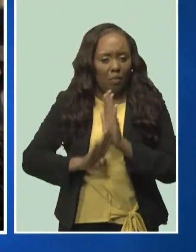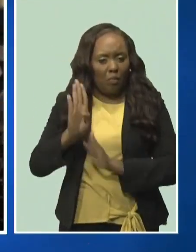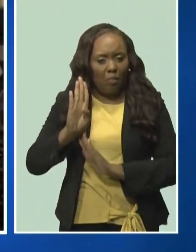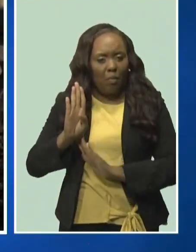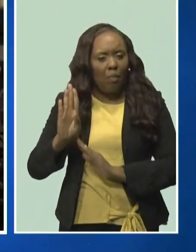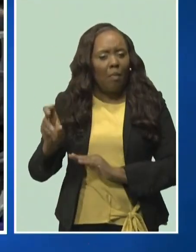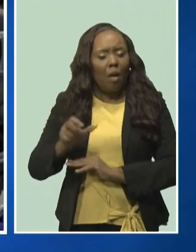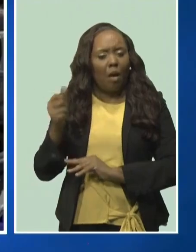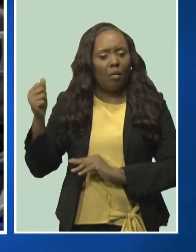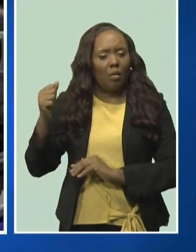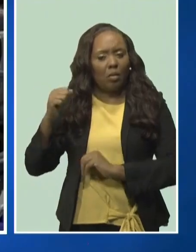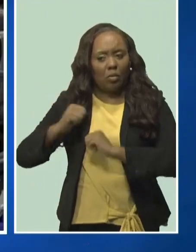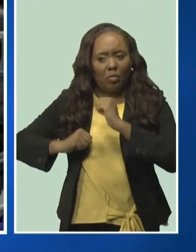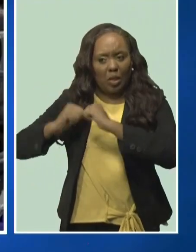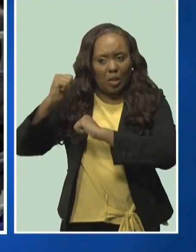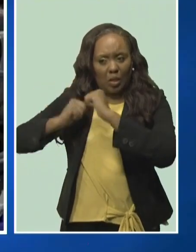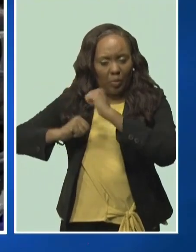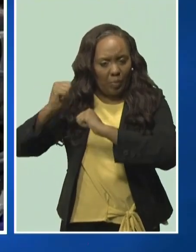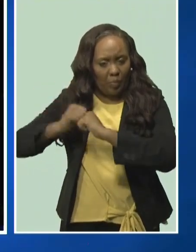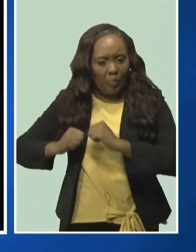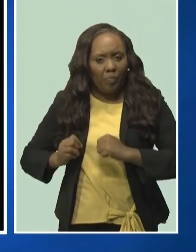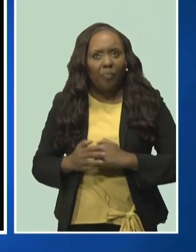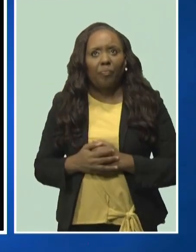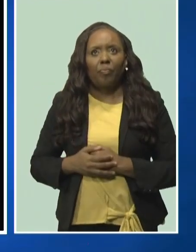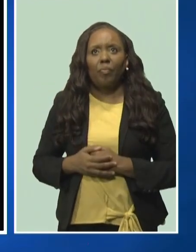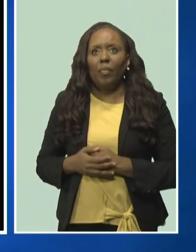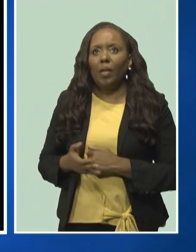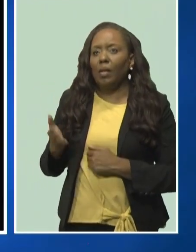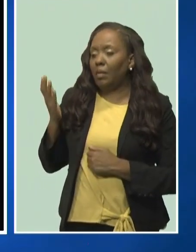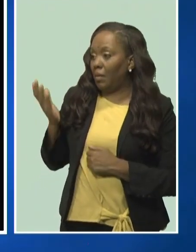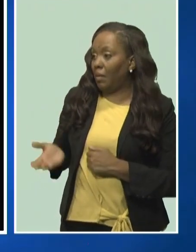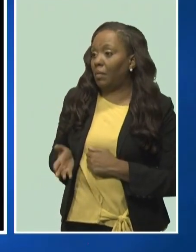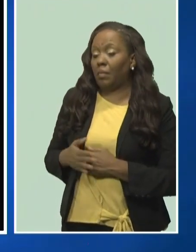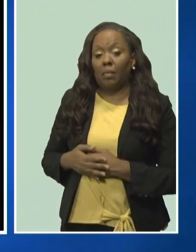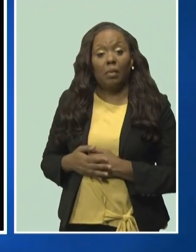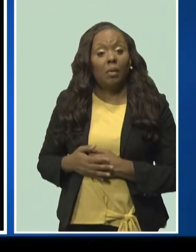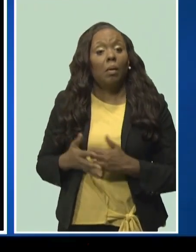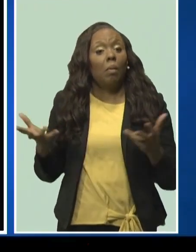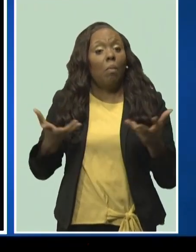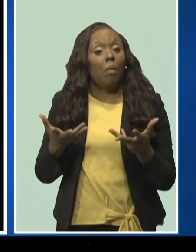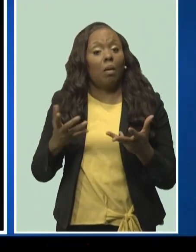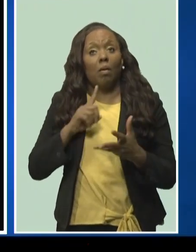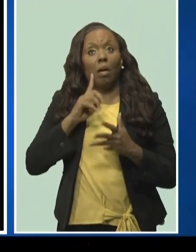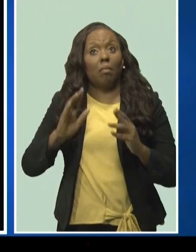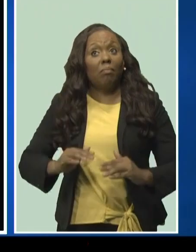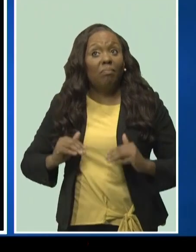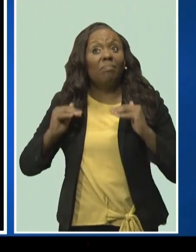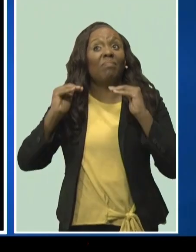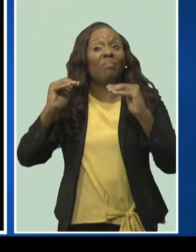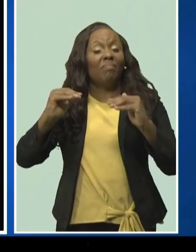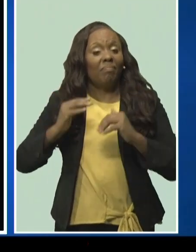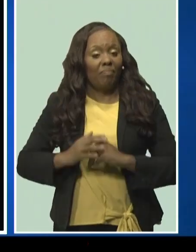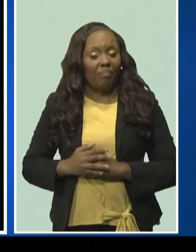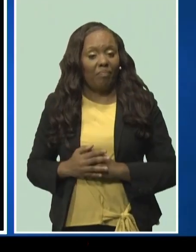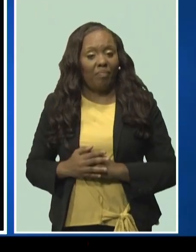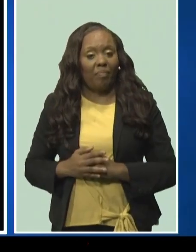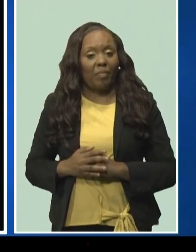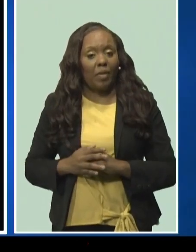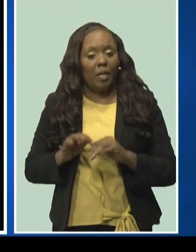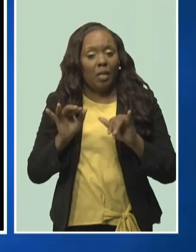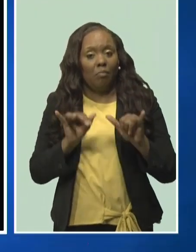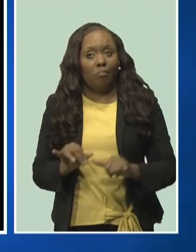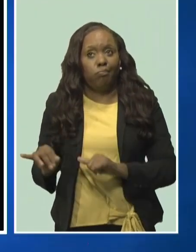institutional infrastructure. What could elevate this insightful recommendation could be the creation of common